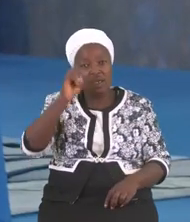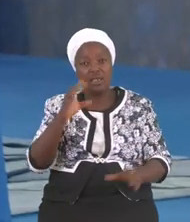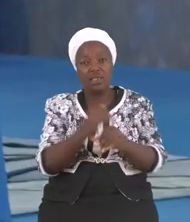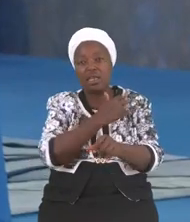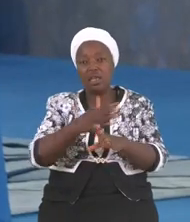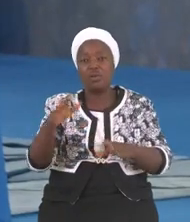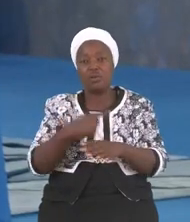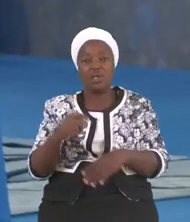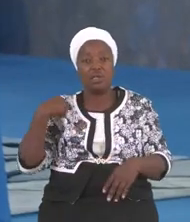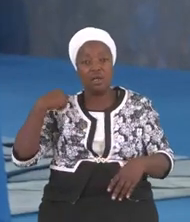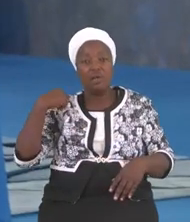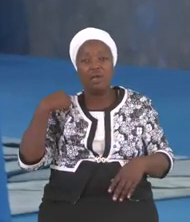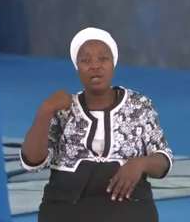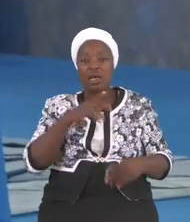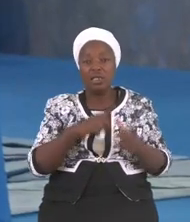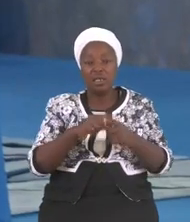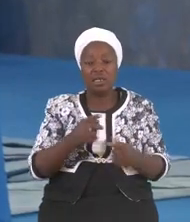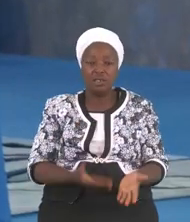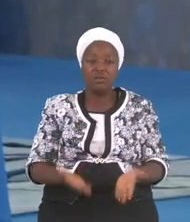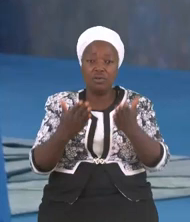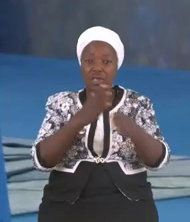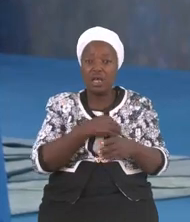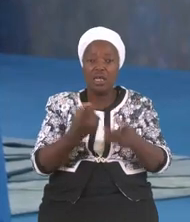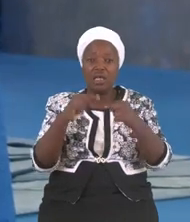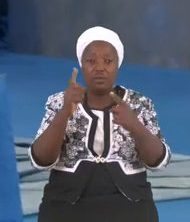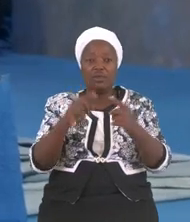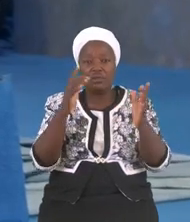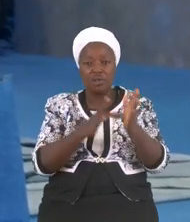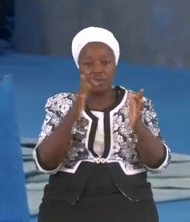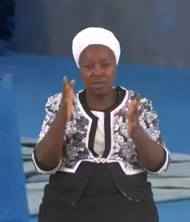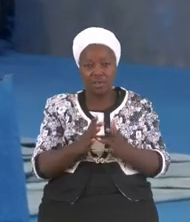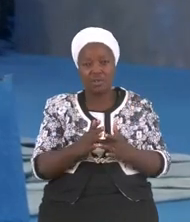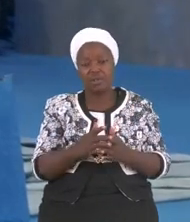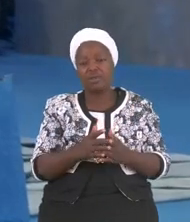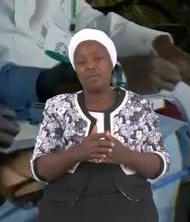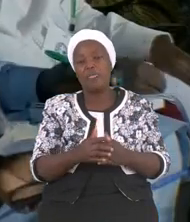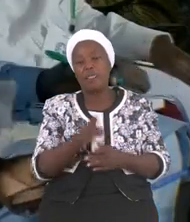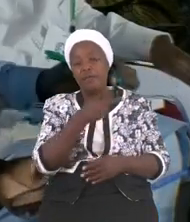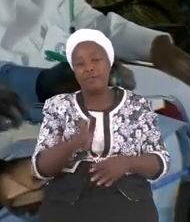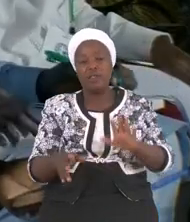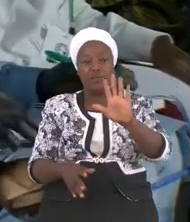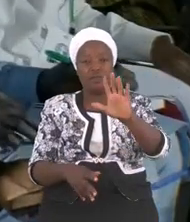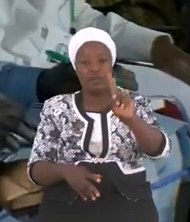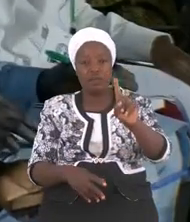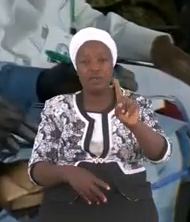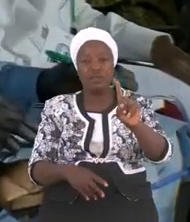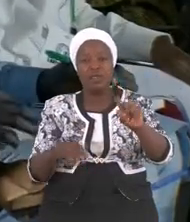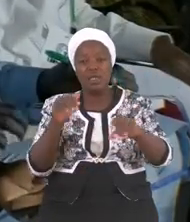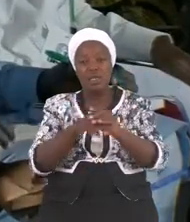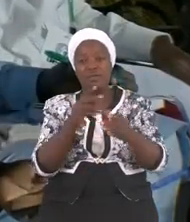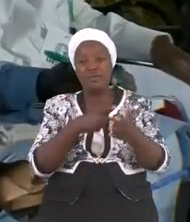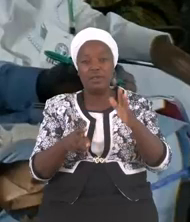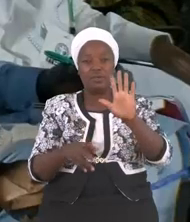blindness, he rose and he came to Jesus. Verse 51. In verse